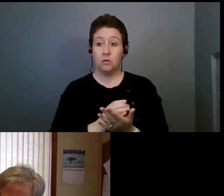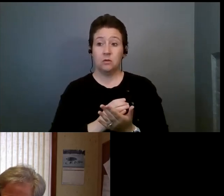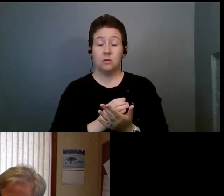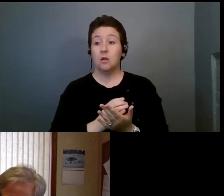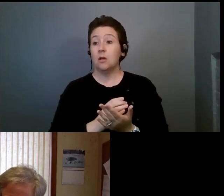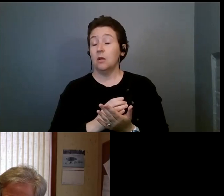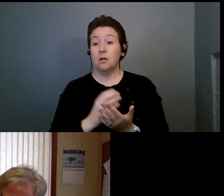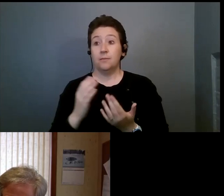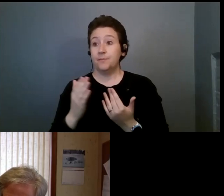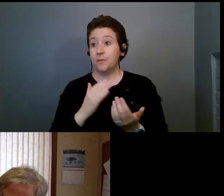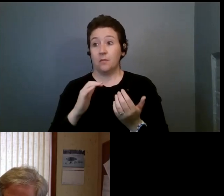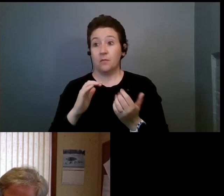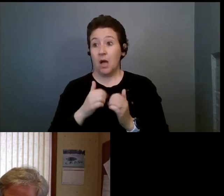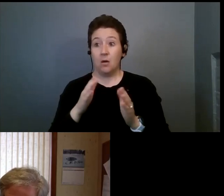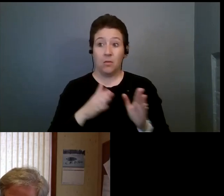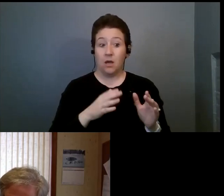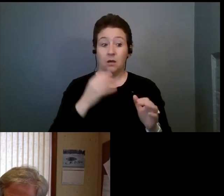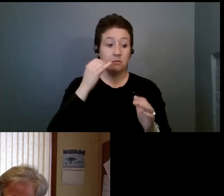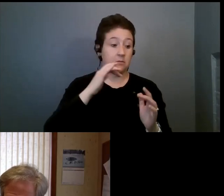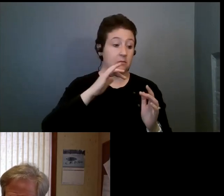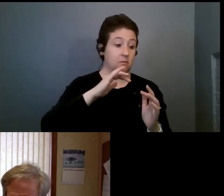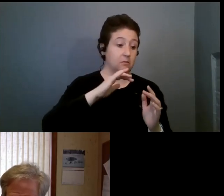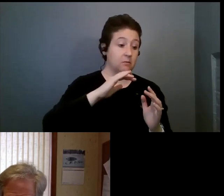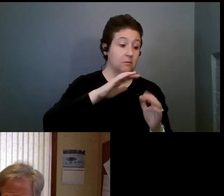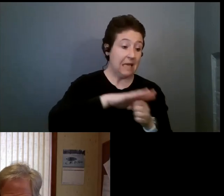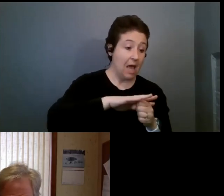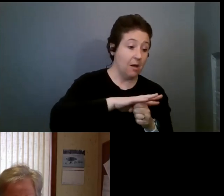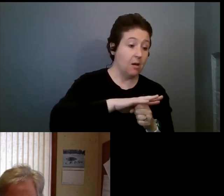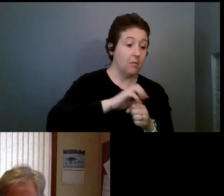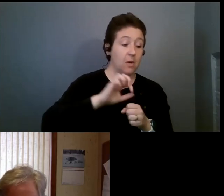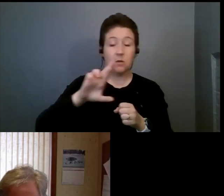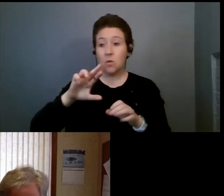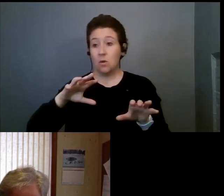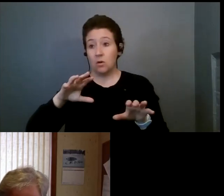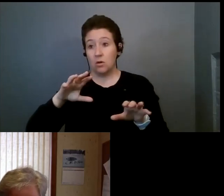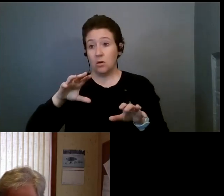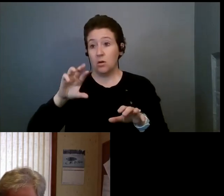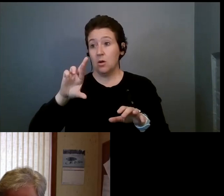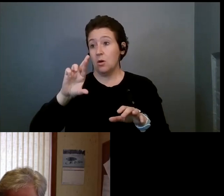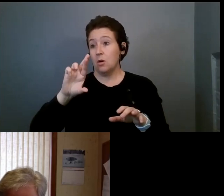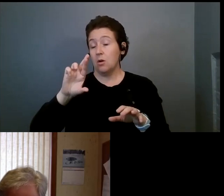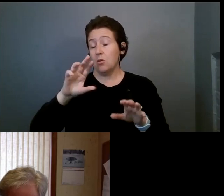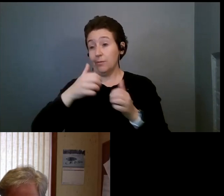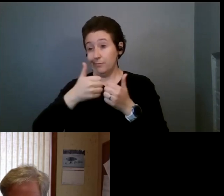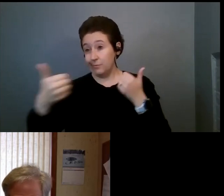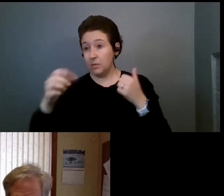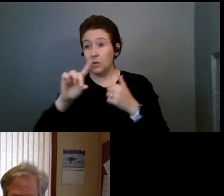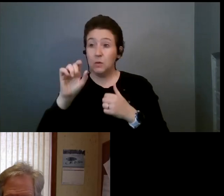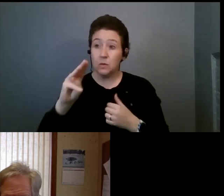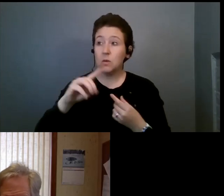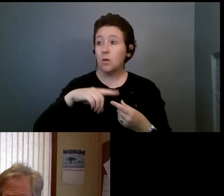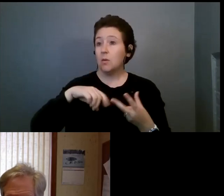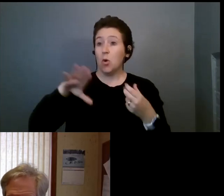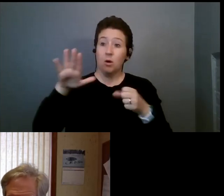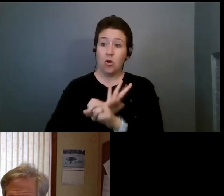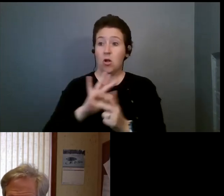planned to be offered, either on campus or as a remote Zoom class, or a fully